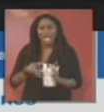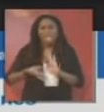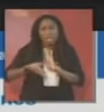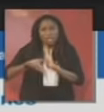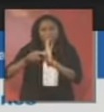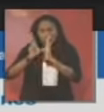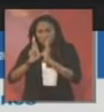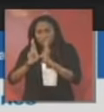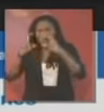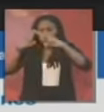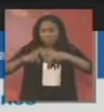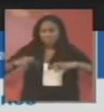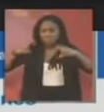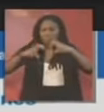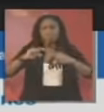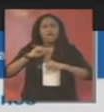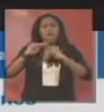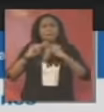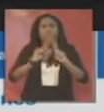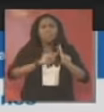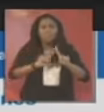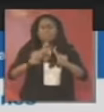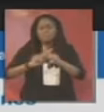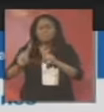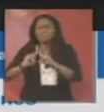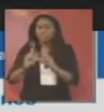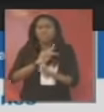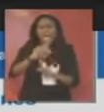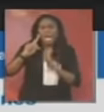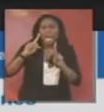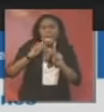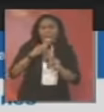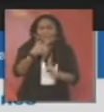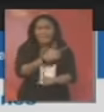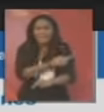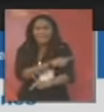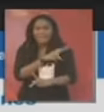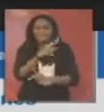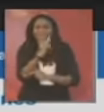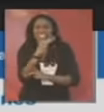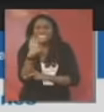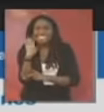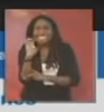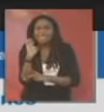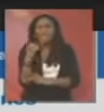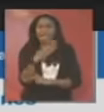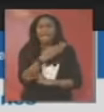of vaccine types and summarized what is known about their efficacy,